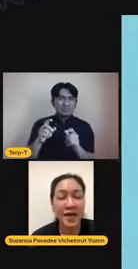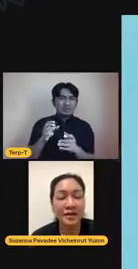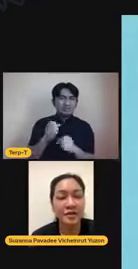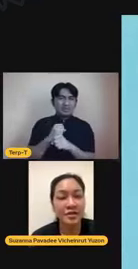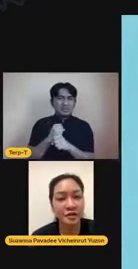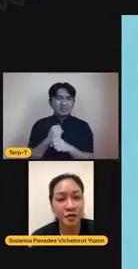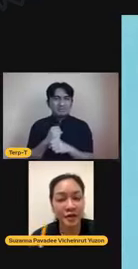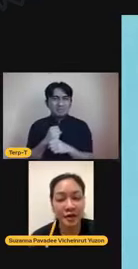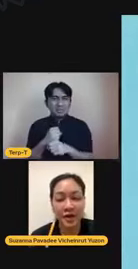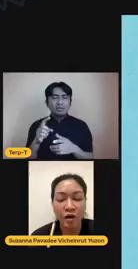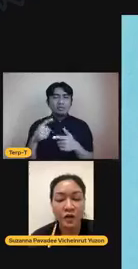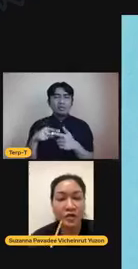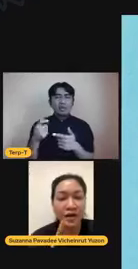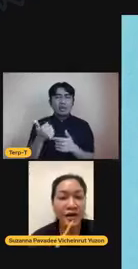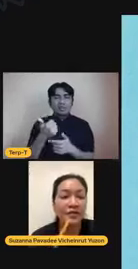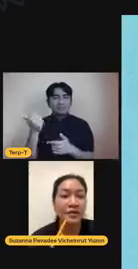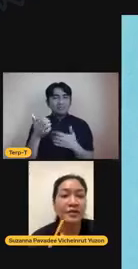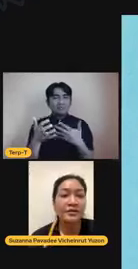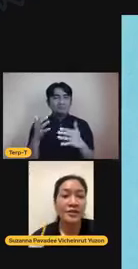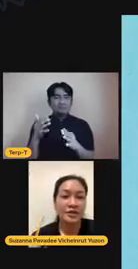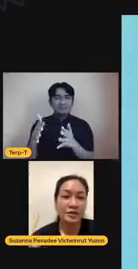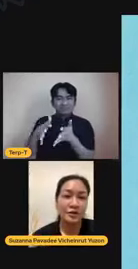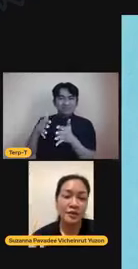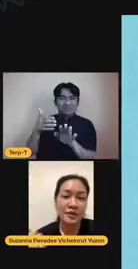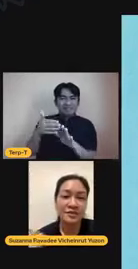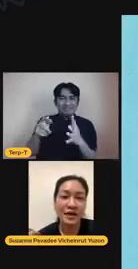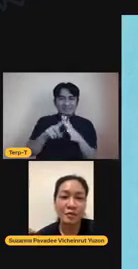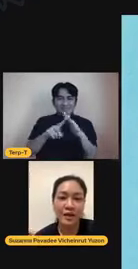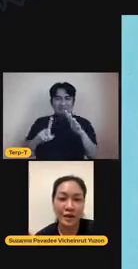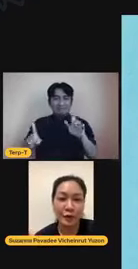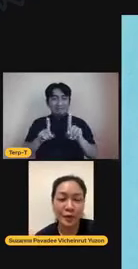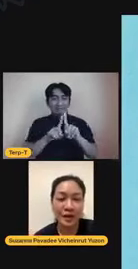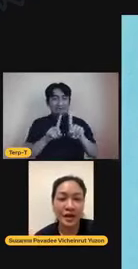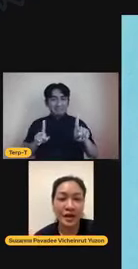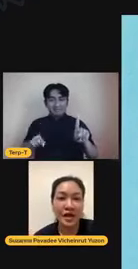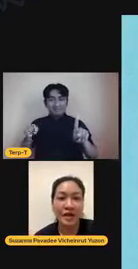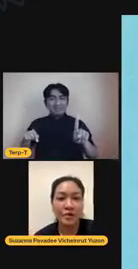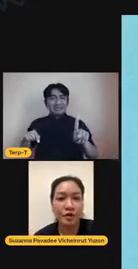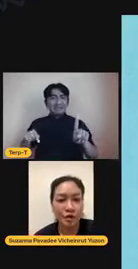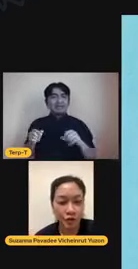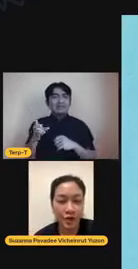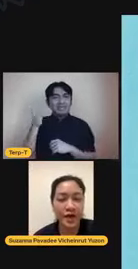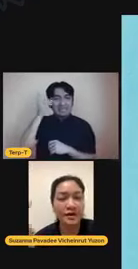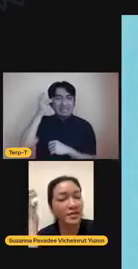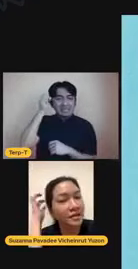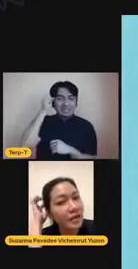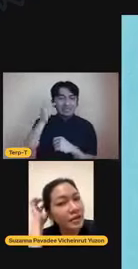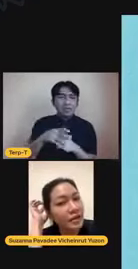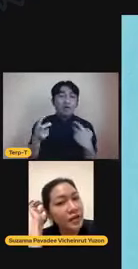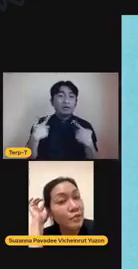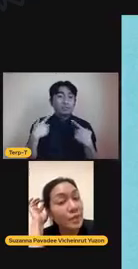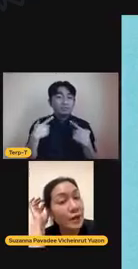delays behind other children now, we try to have early intervention, which means that will help